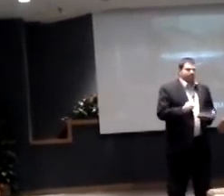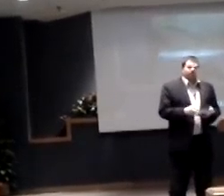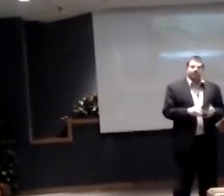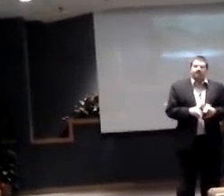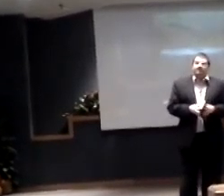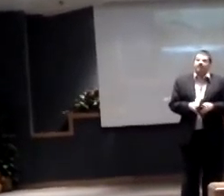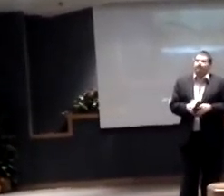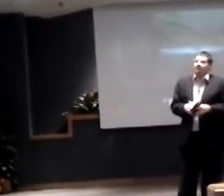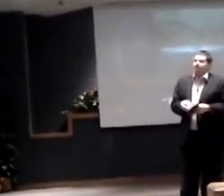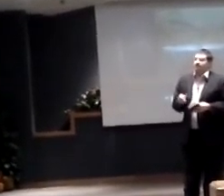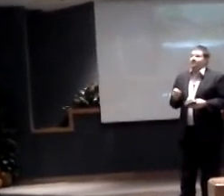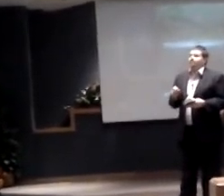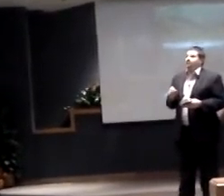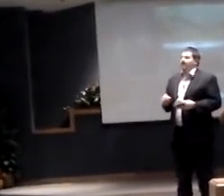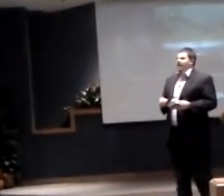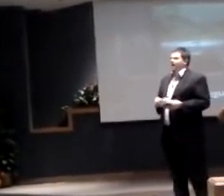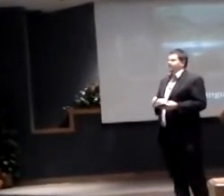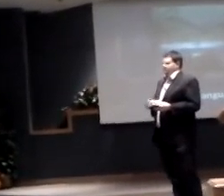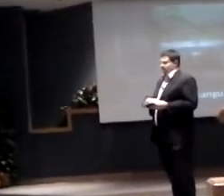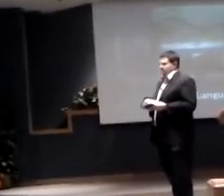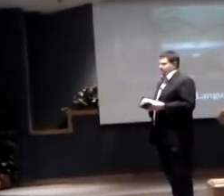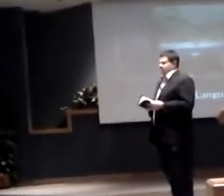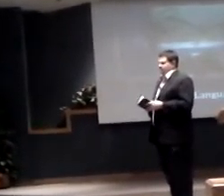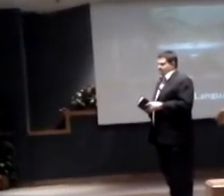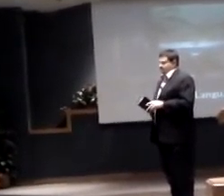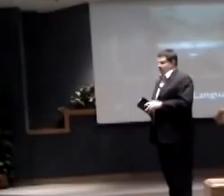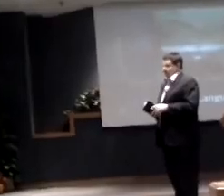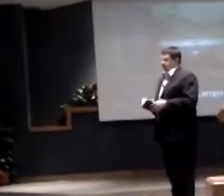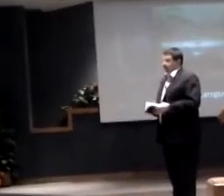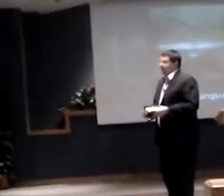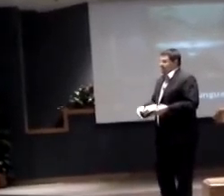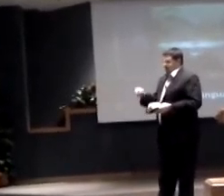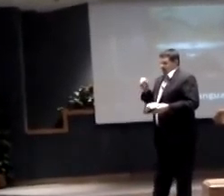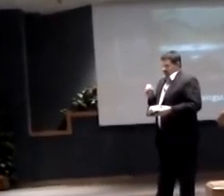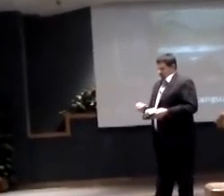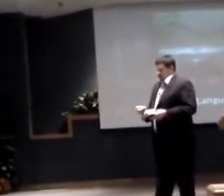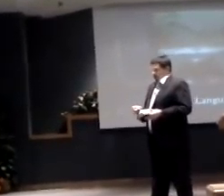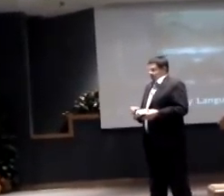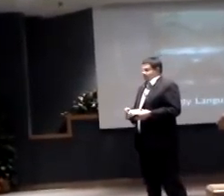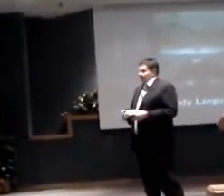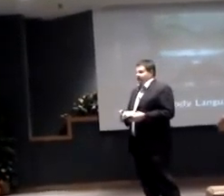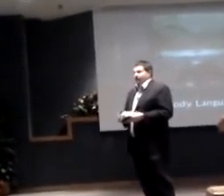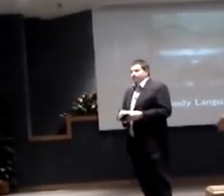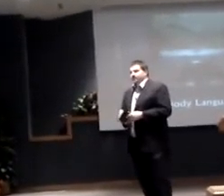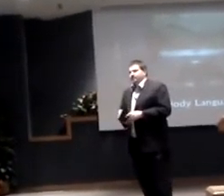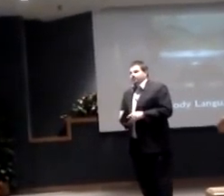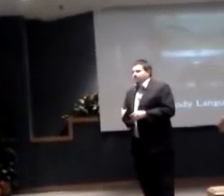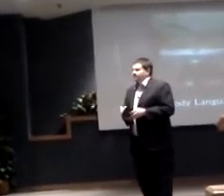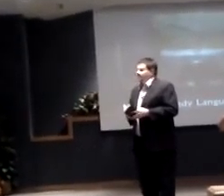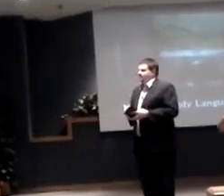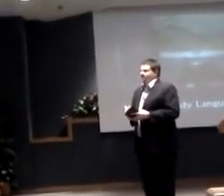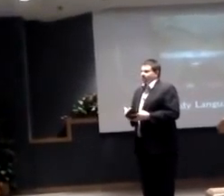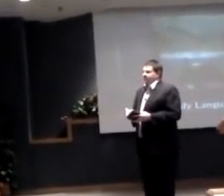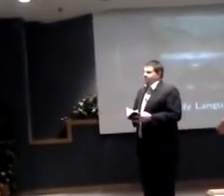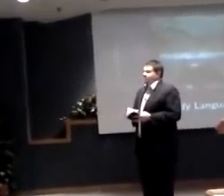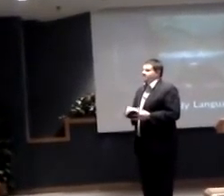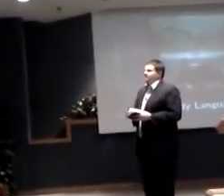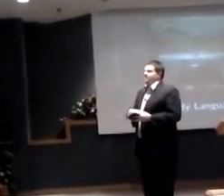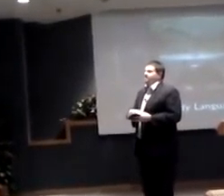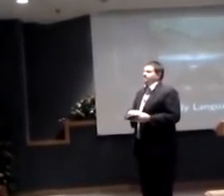So be careful, little eyes, what you see. Be careful, little tongue, what